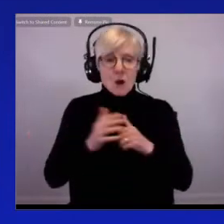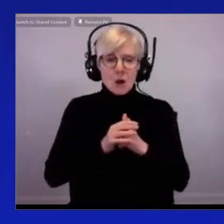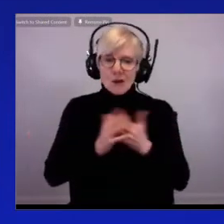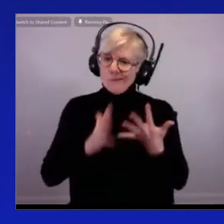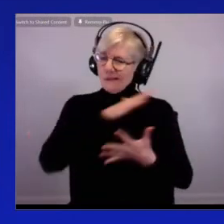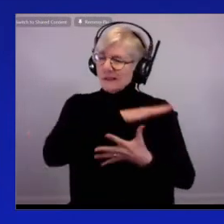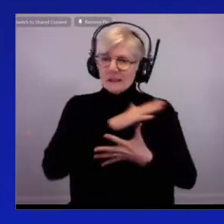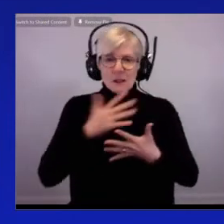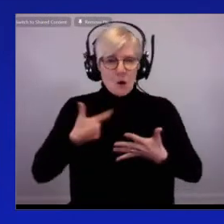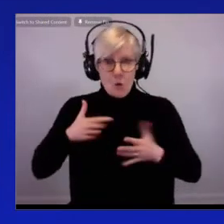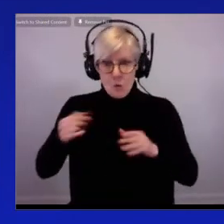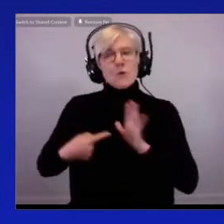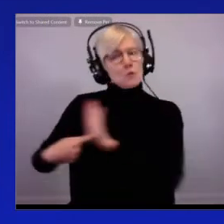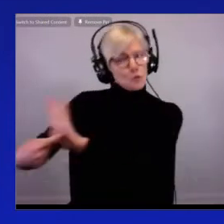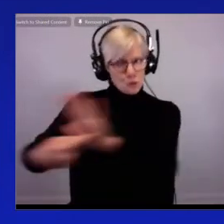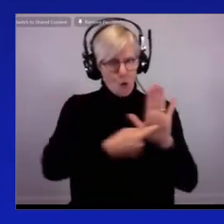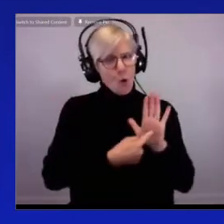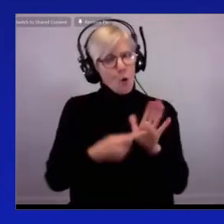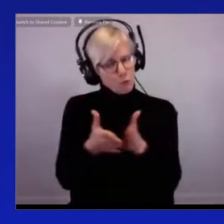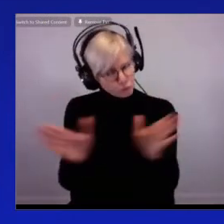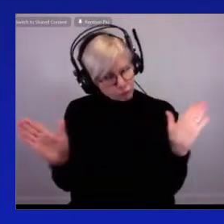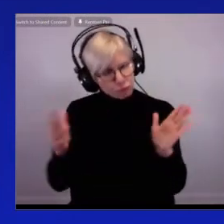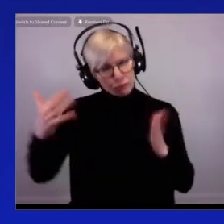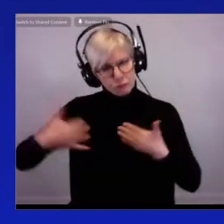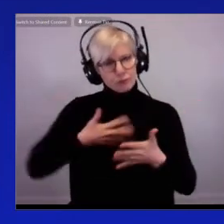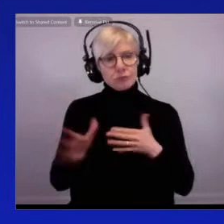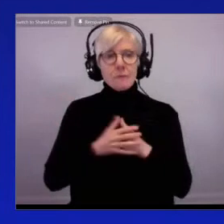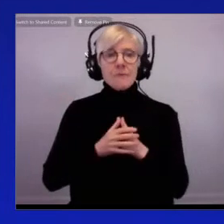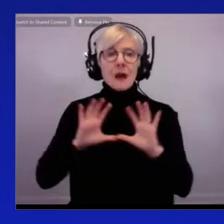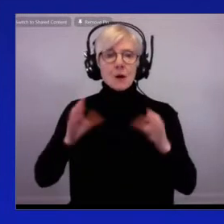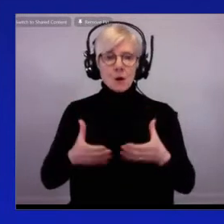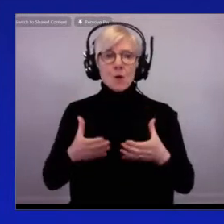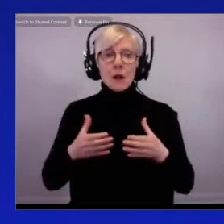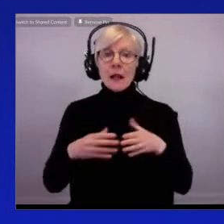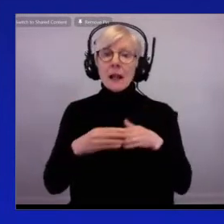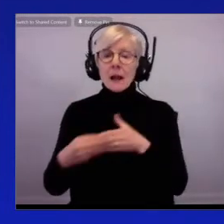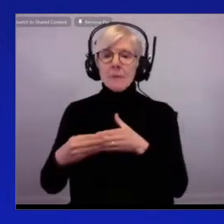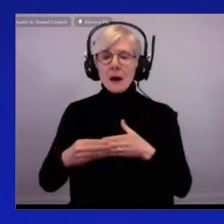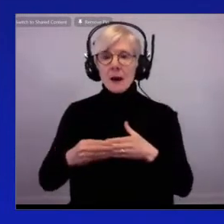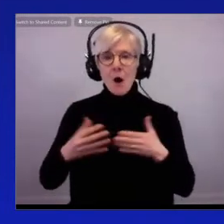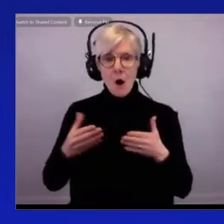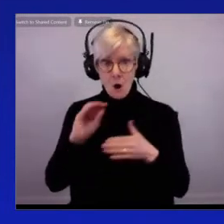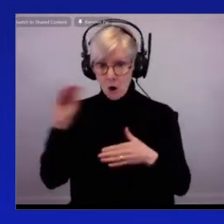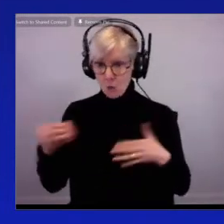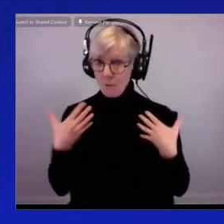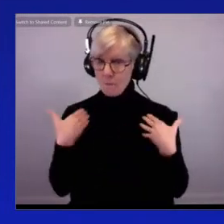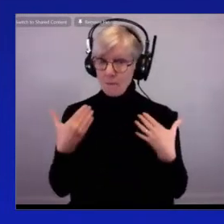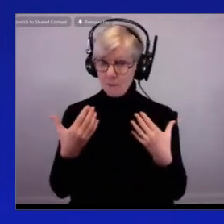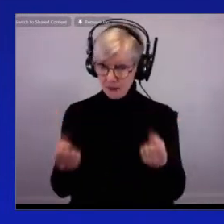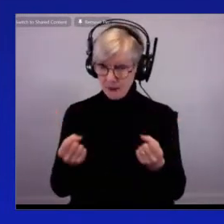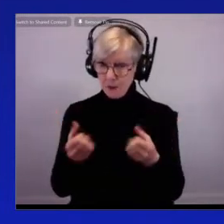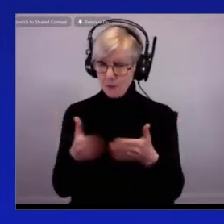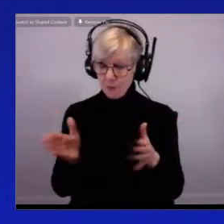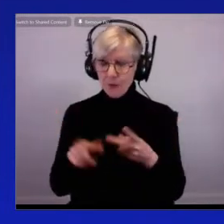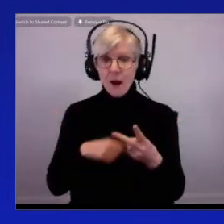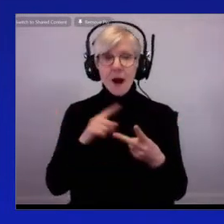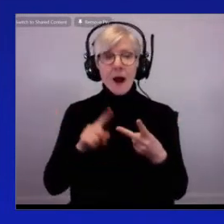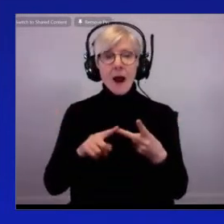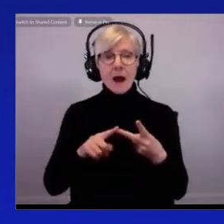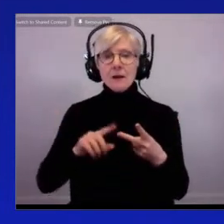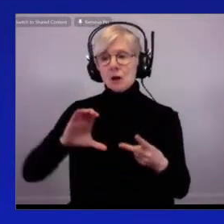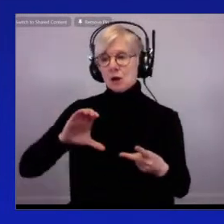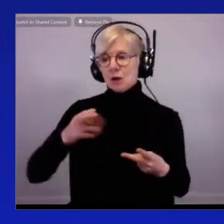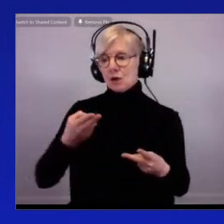is this sequencing task force is co-led by Ottawa Public Health and members of the